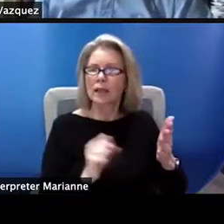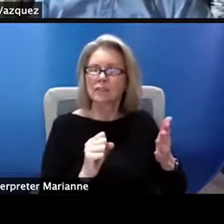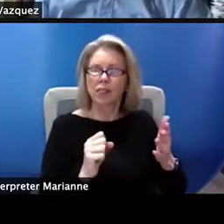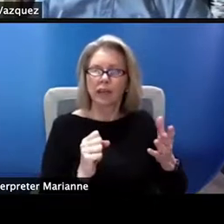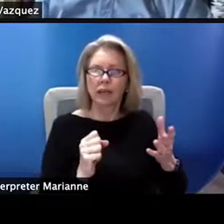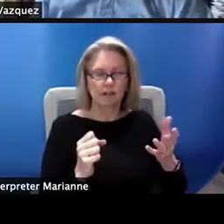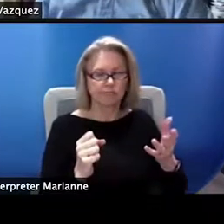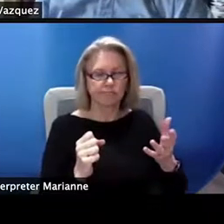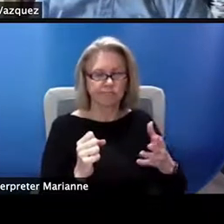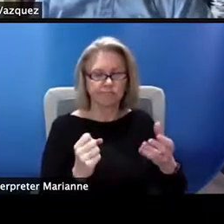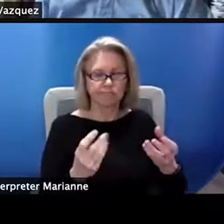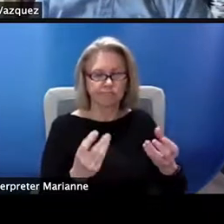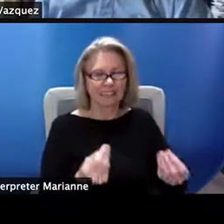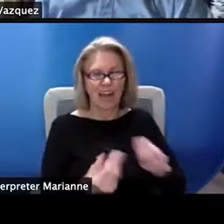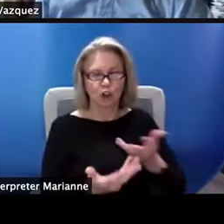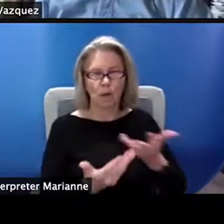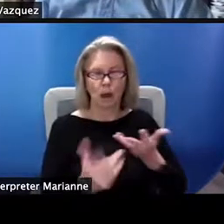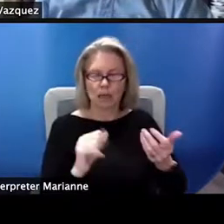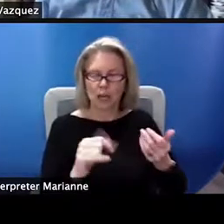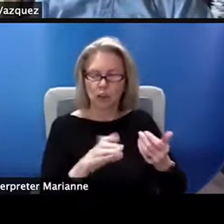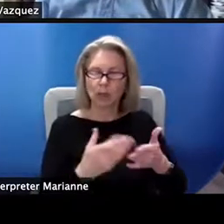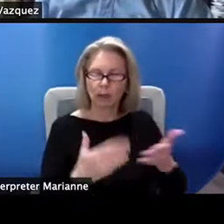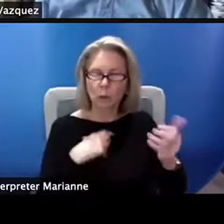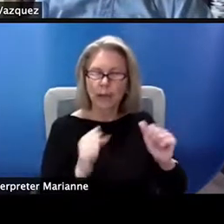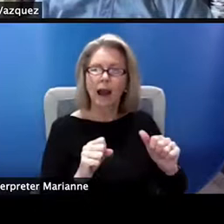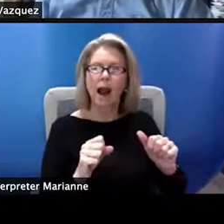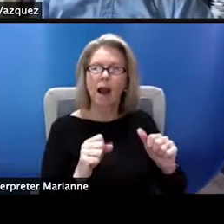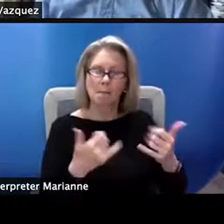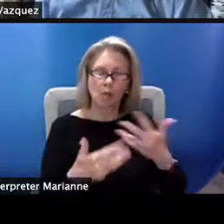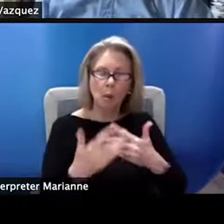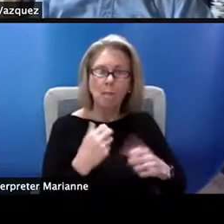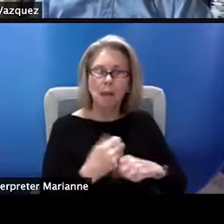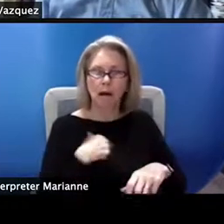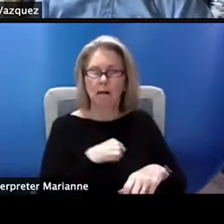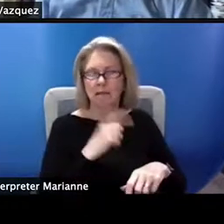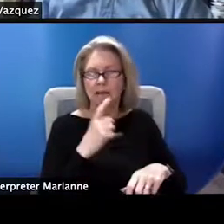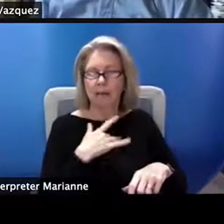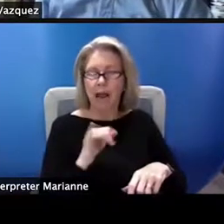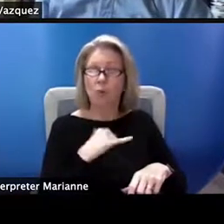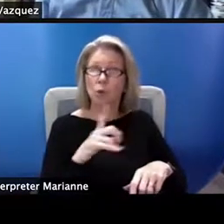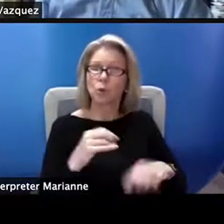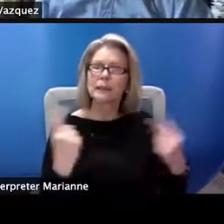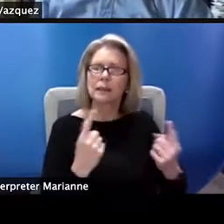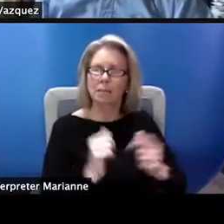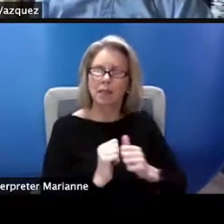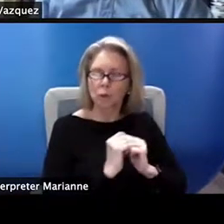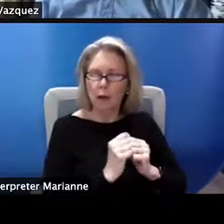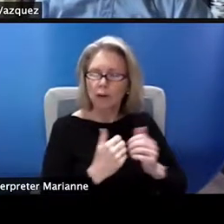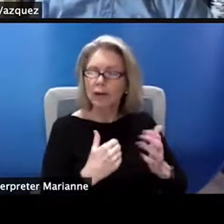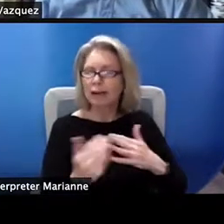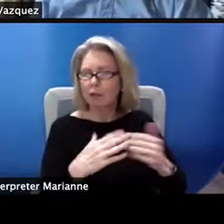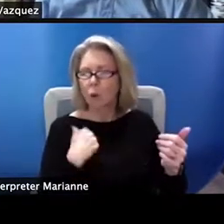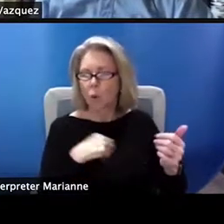we can have and we can play around to make us feel like we actually being doing something together, even though we